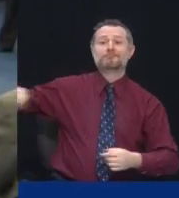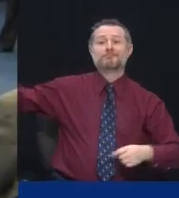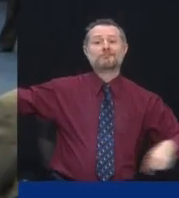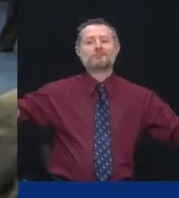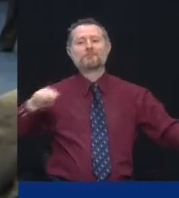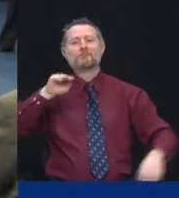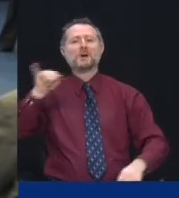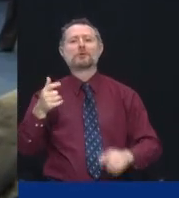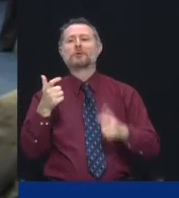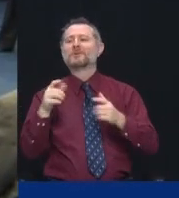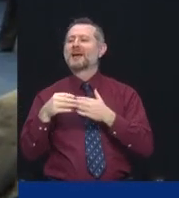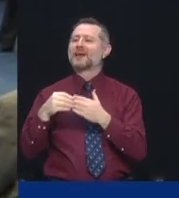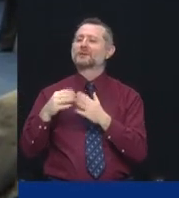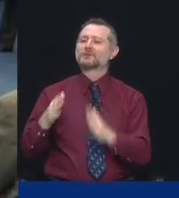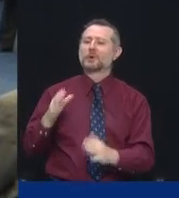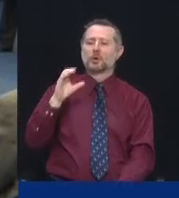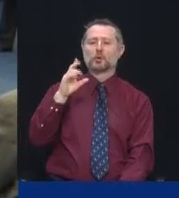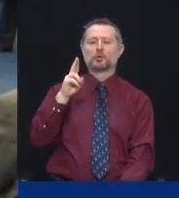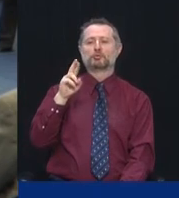People Stokes, who